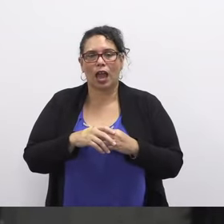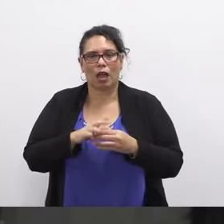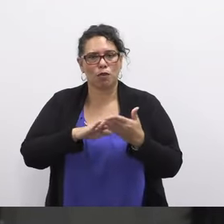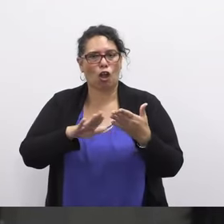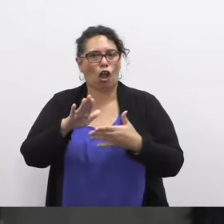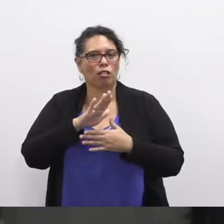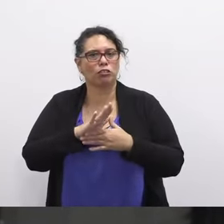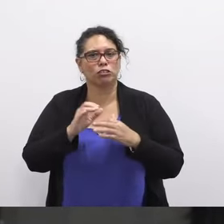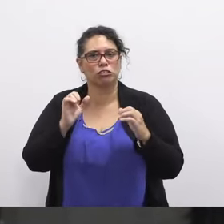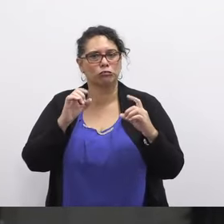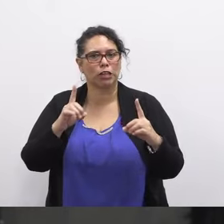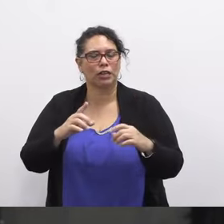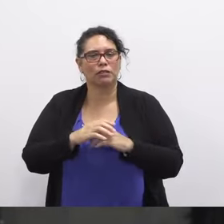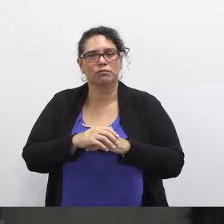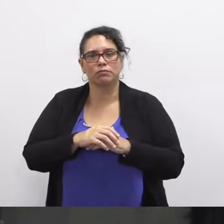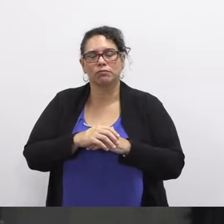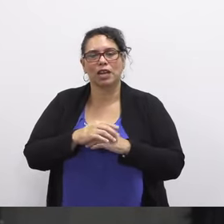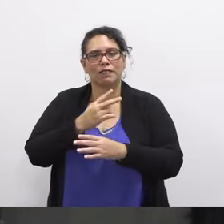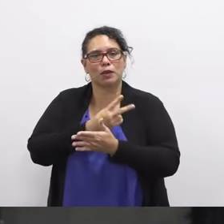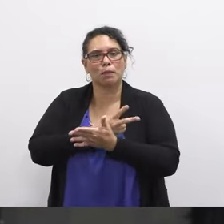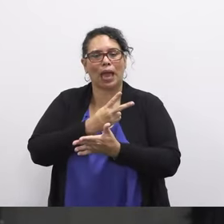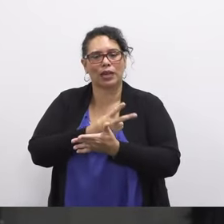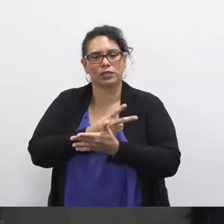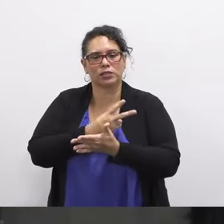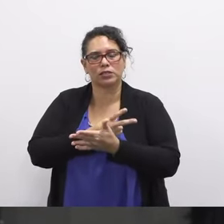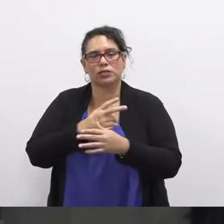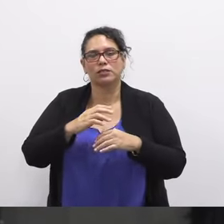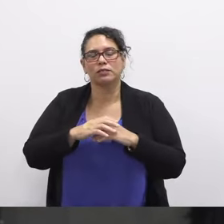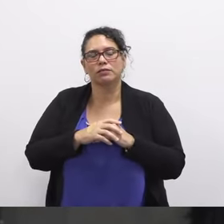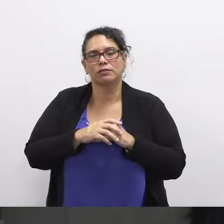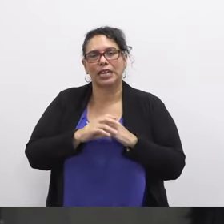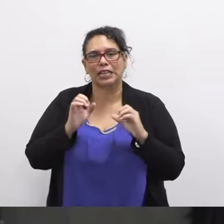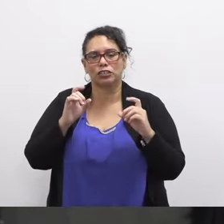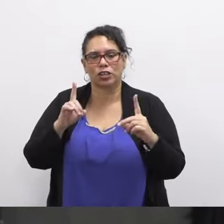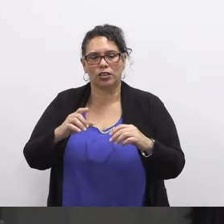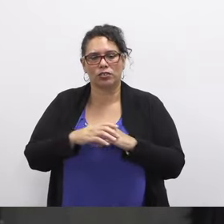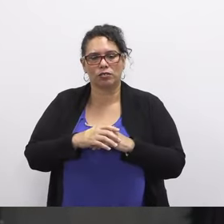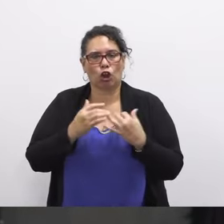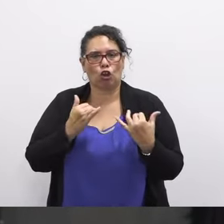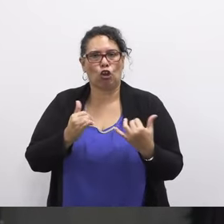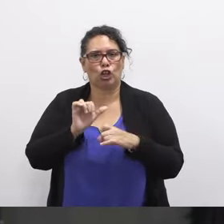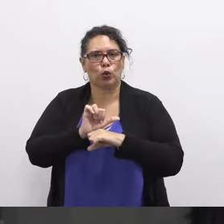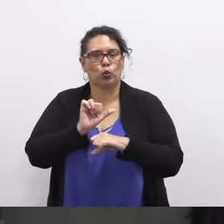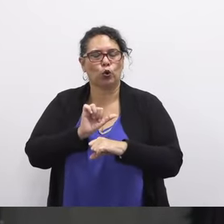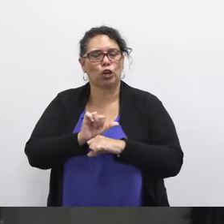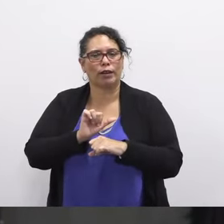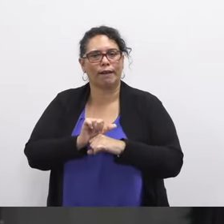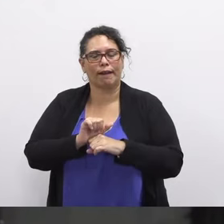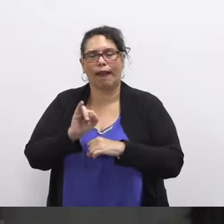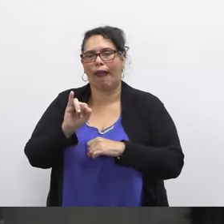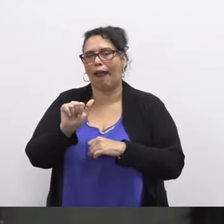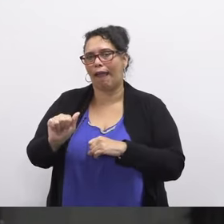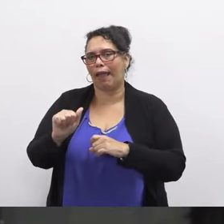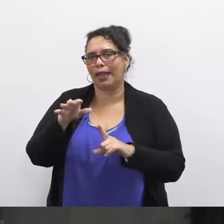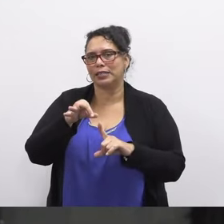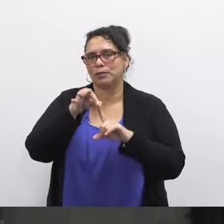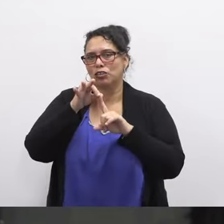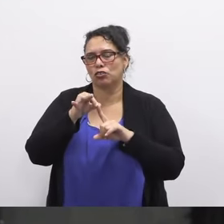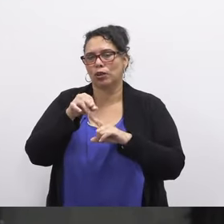Special Education, currently working as an IAS special for Milliken High School. I invite the school board to